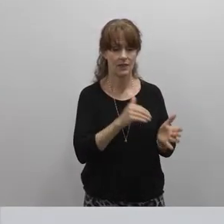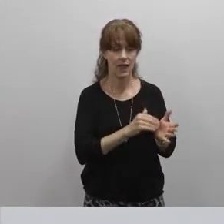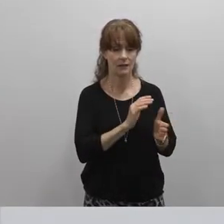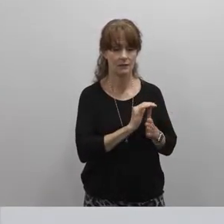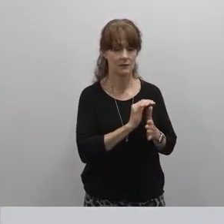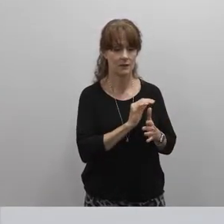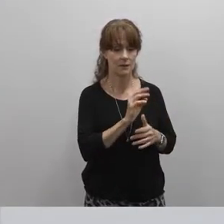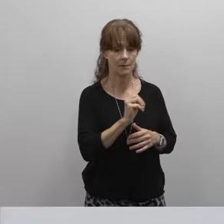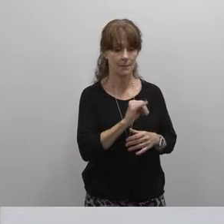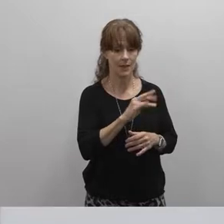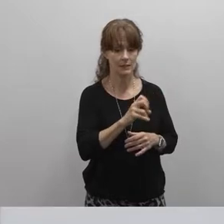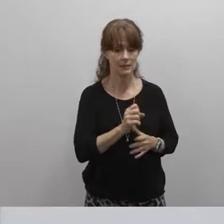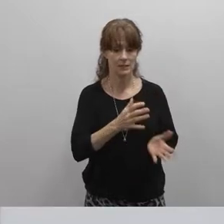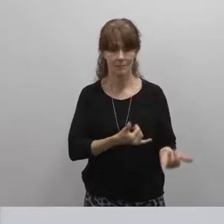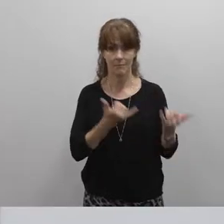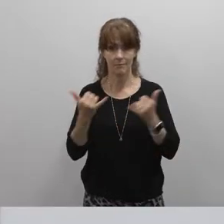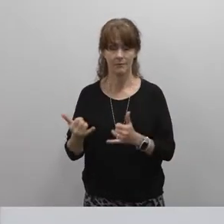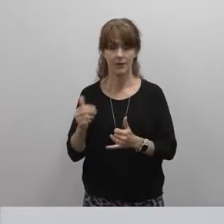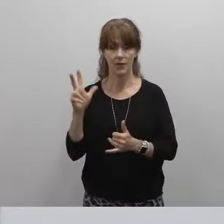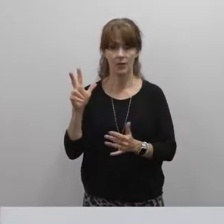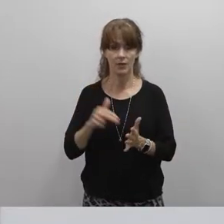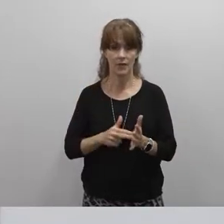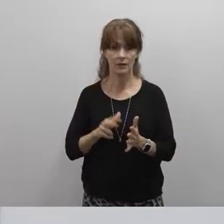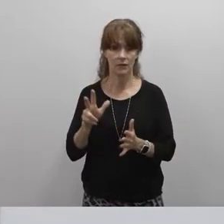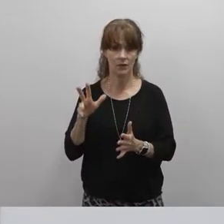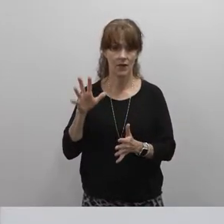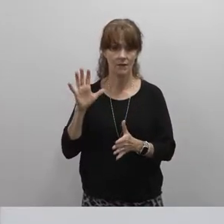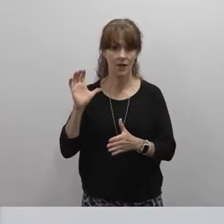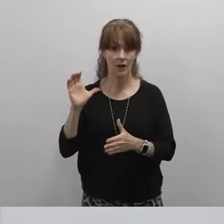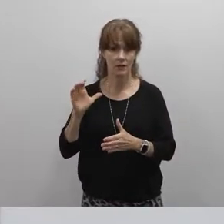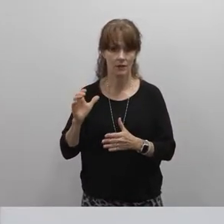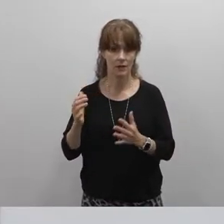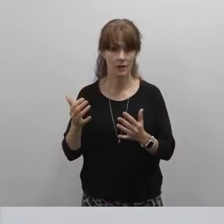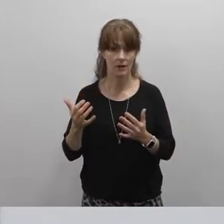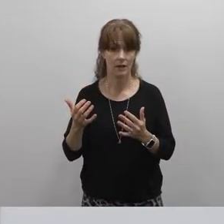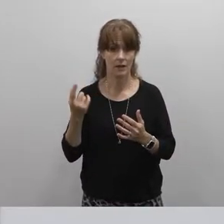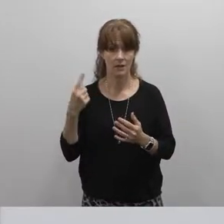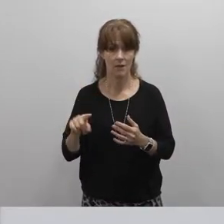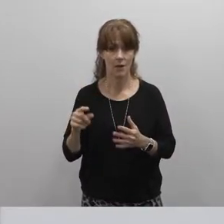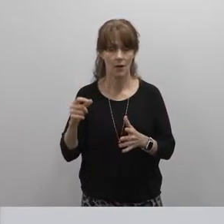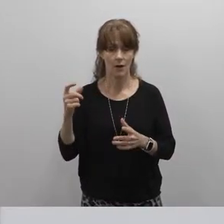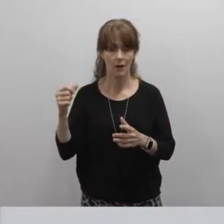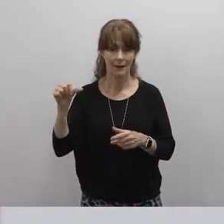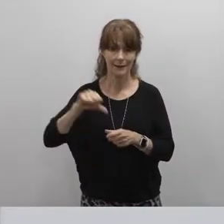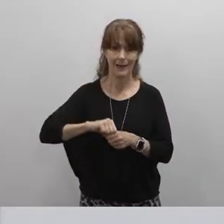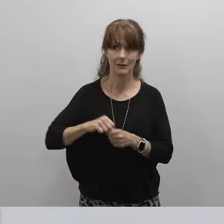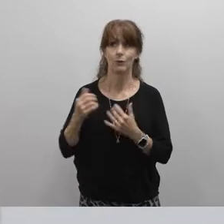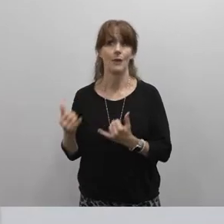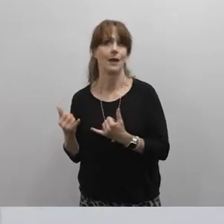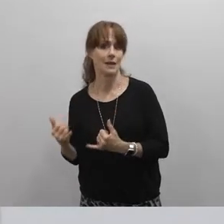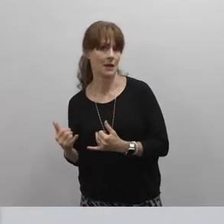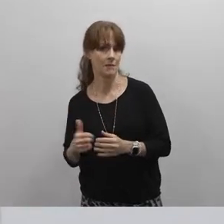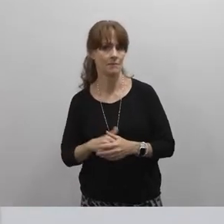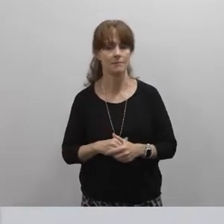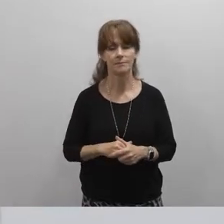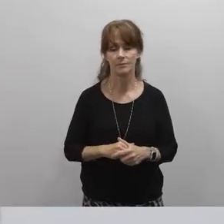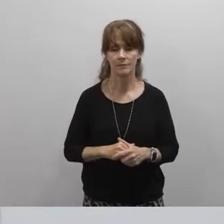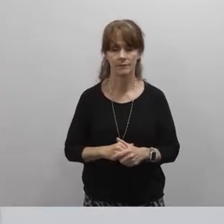would cost me $3,000 to $3,500 for a gas vehicle right now.